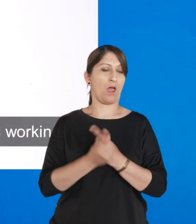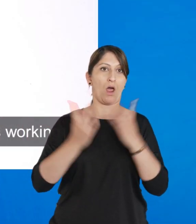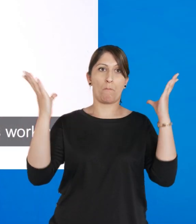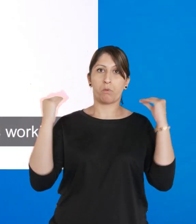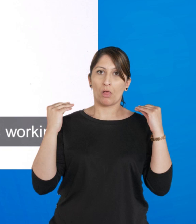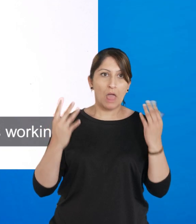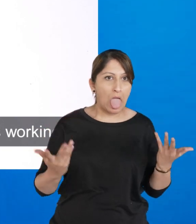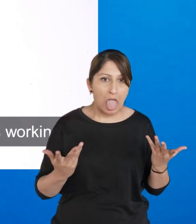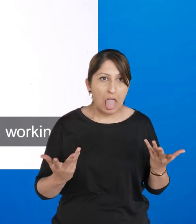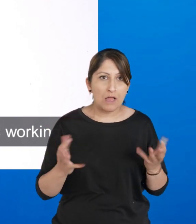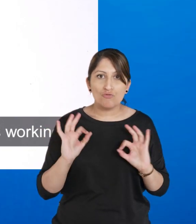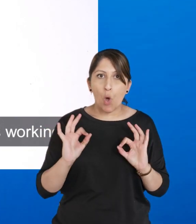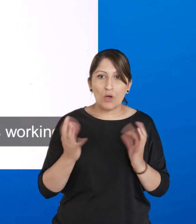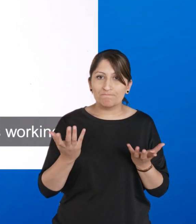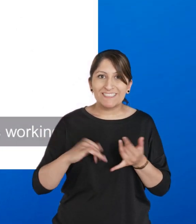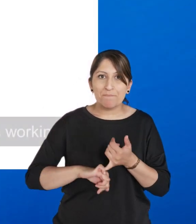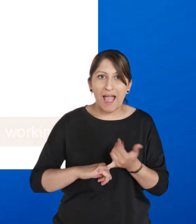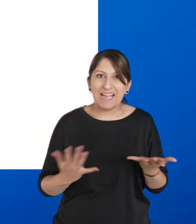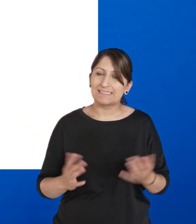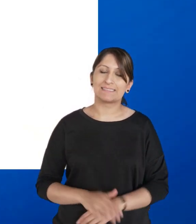aid suddenly stops working.